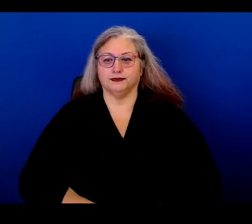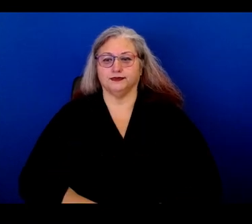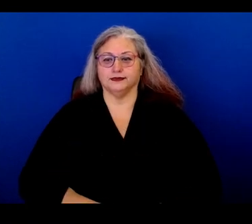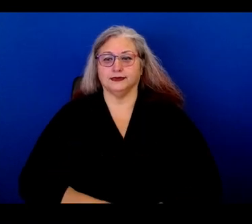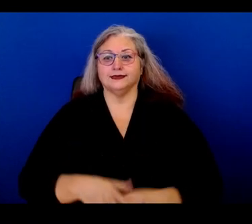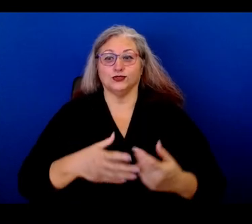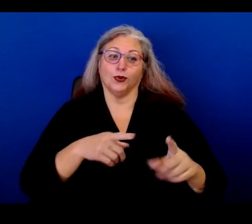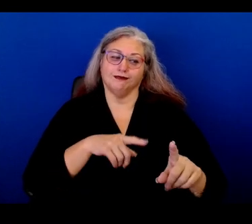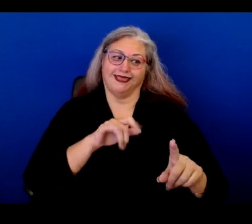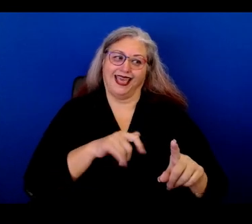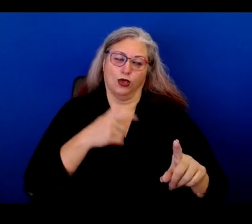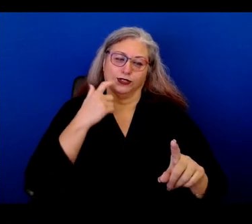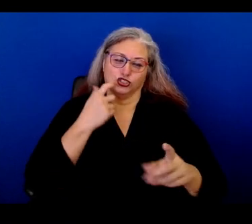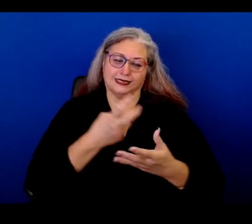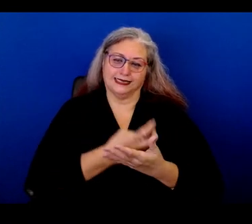So that was a seizure.